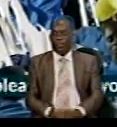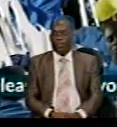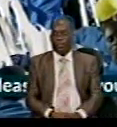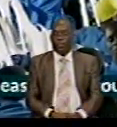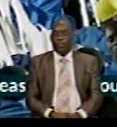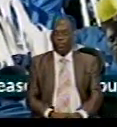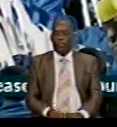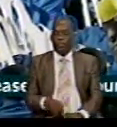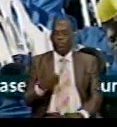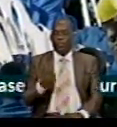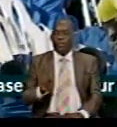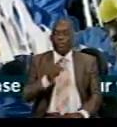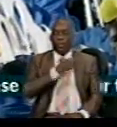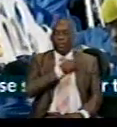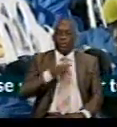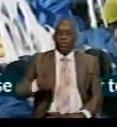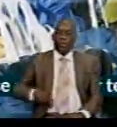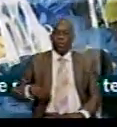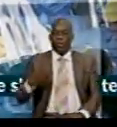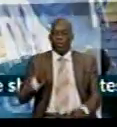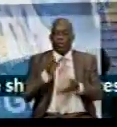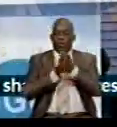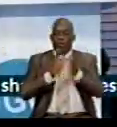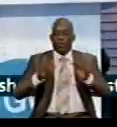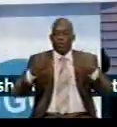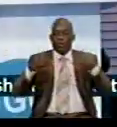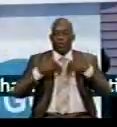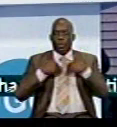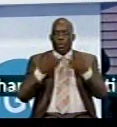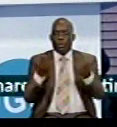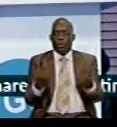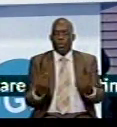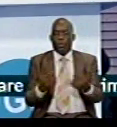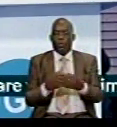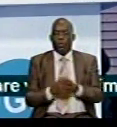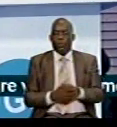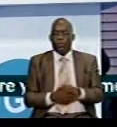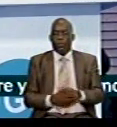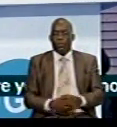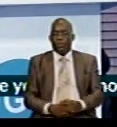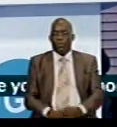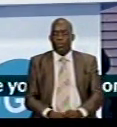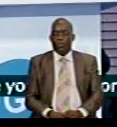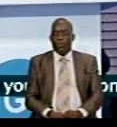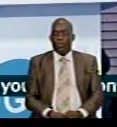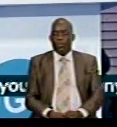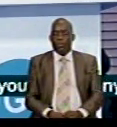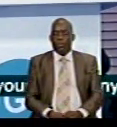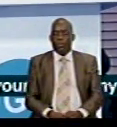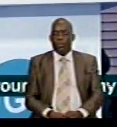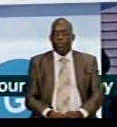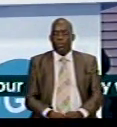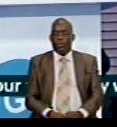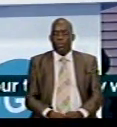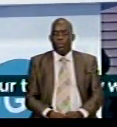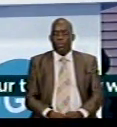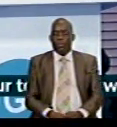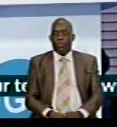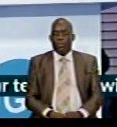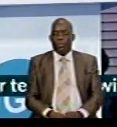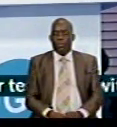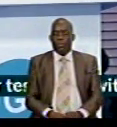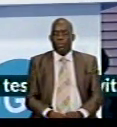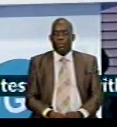of Peace has Depuis 2014, Papa Jacques, il avait fait un accident. Et après cet accident, il ne pouvait pas